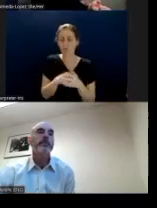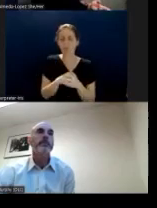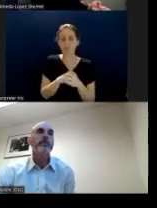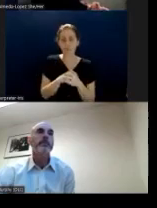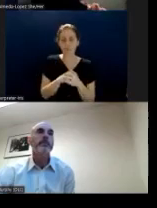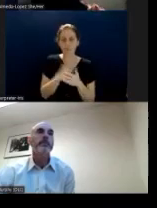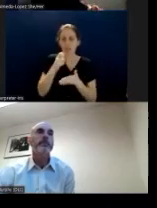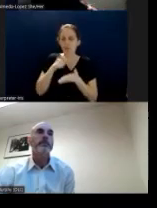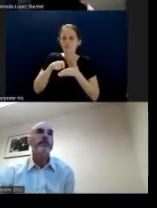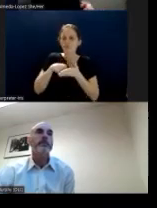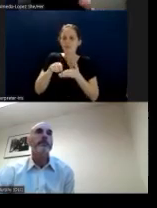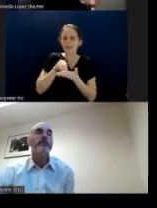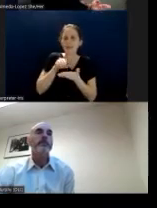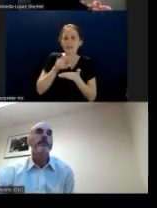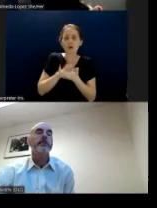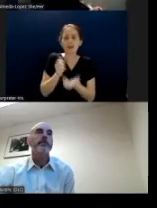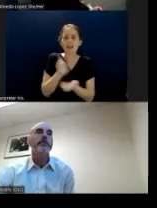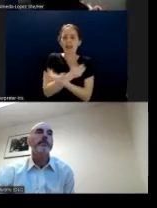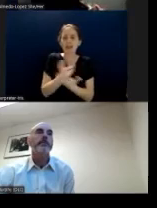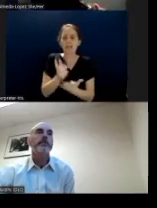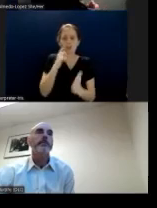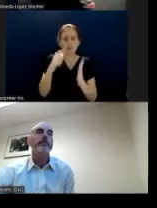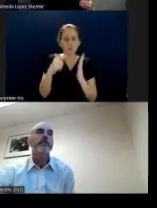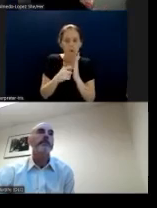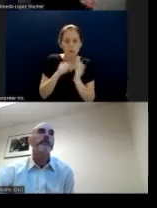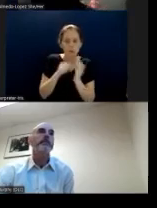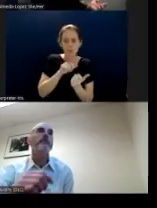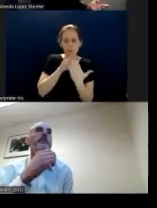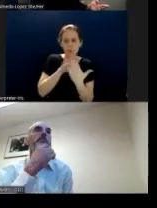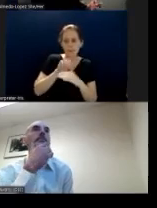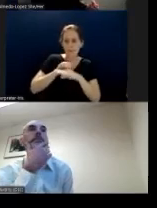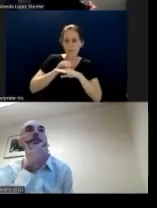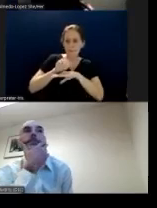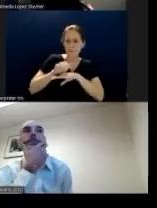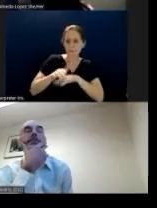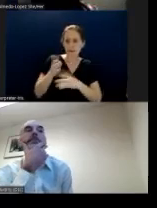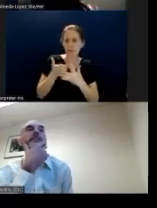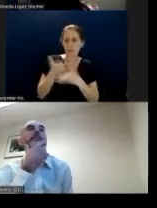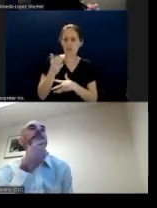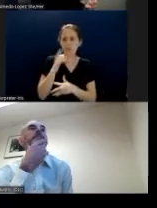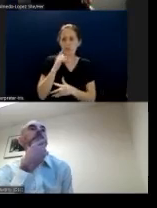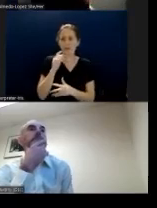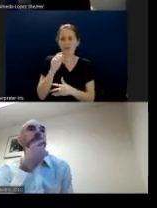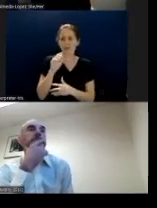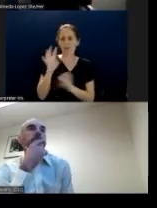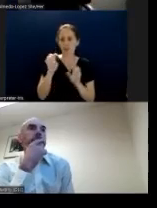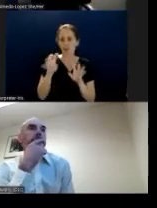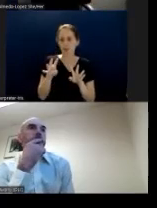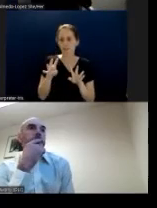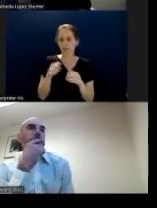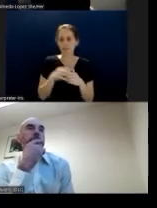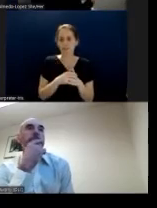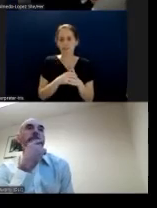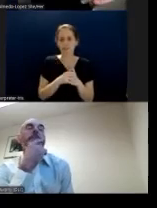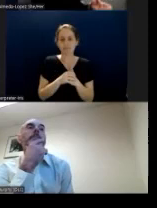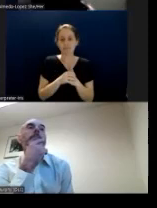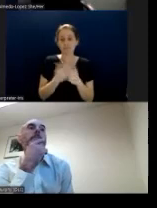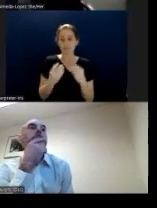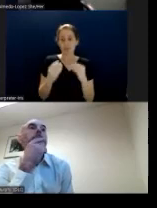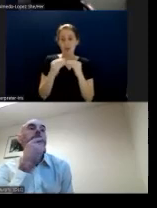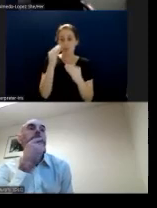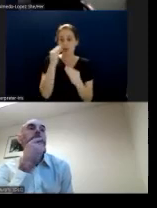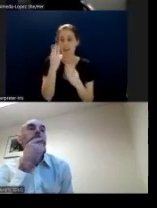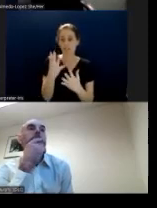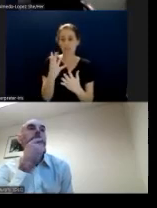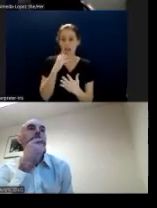of everything you observe or encounter to submit online via the survey afterwards. The more information you